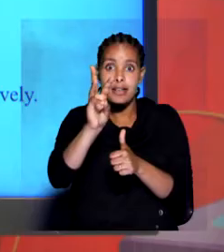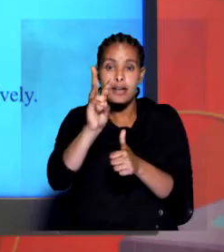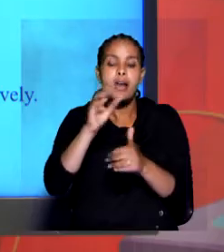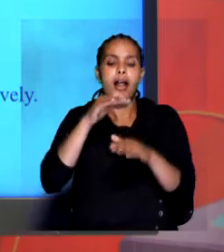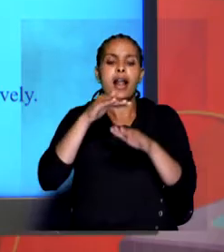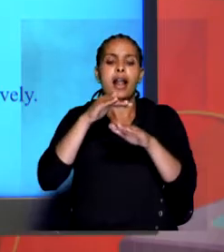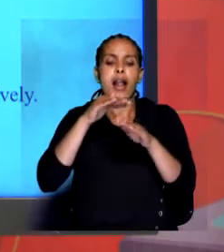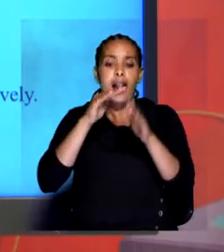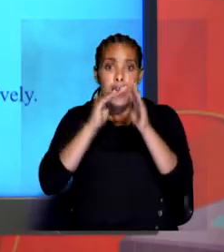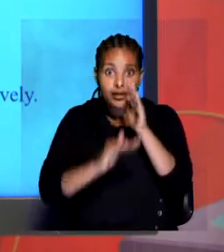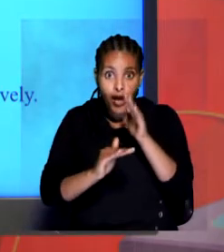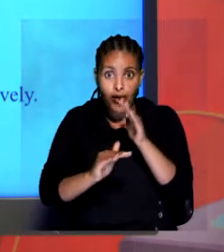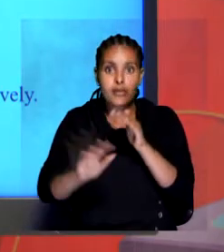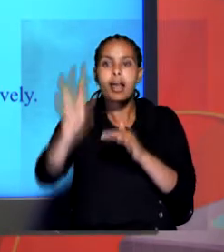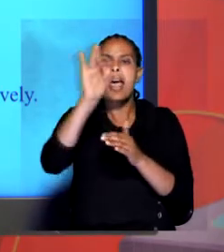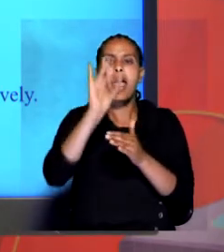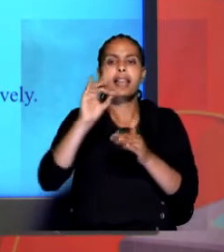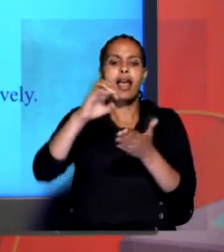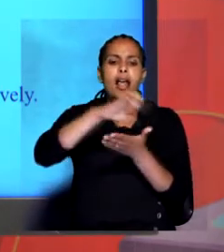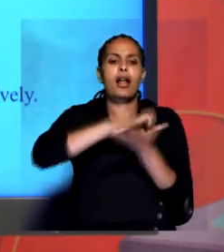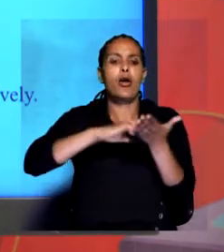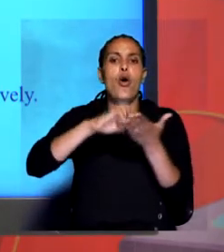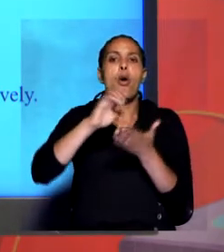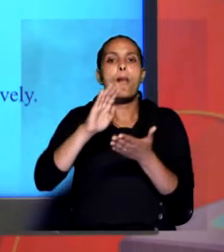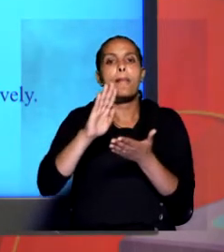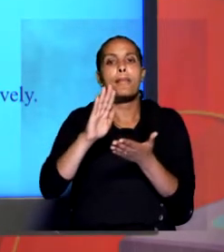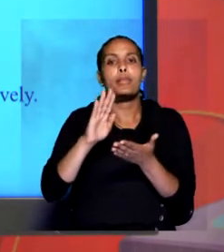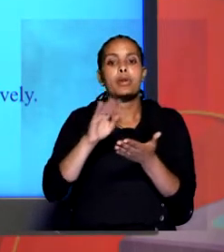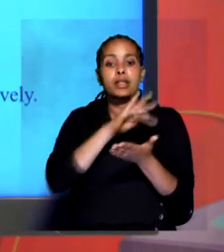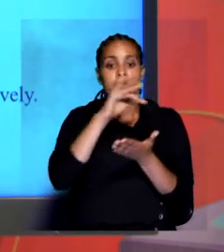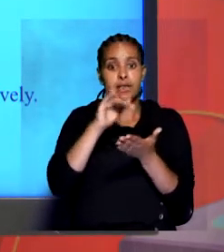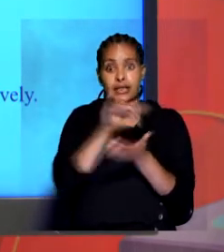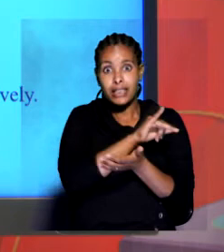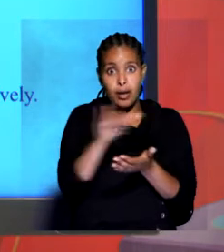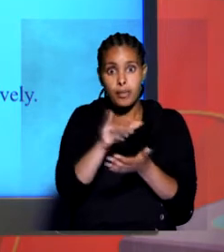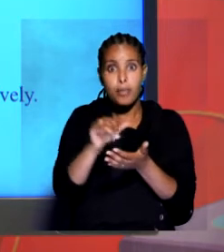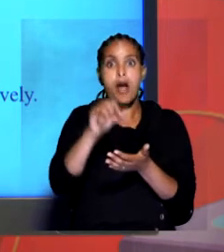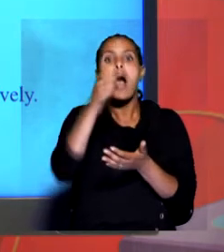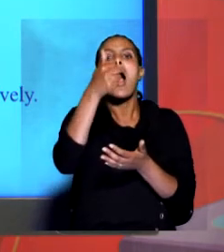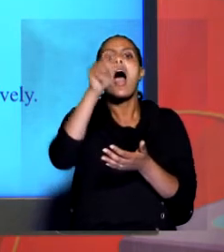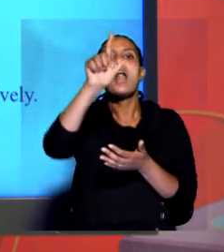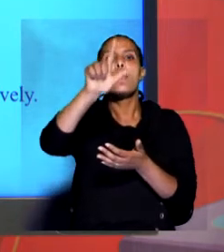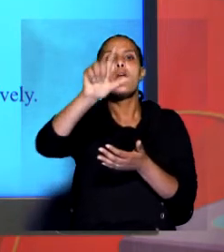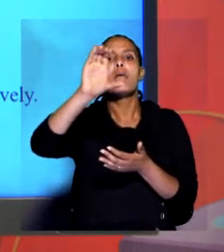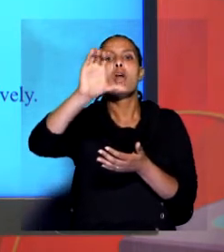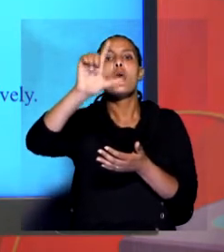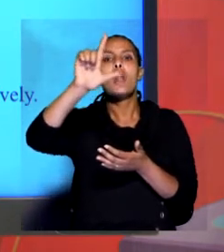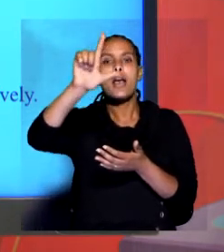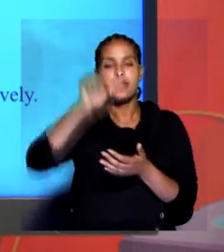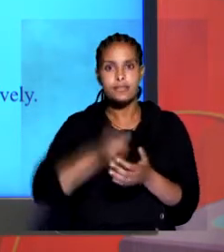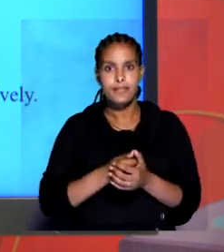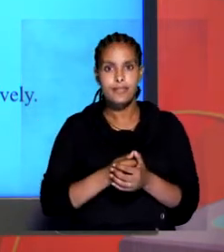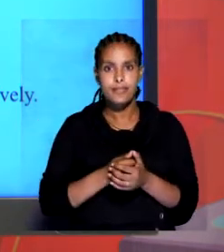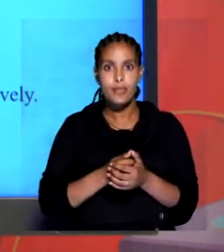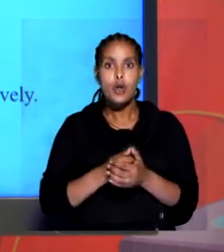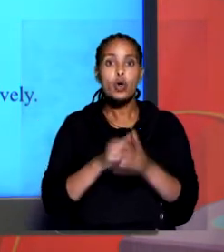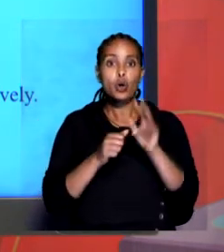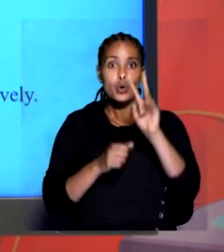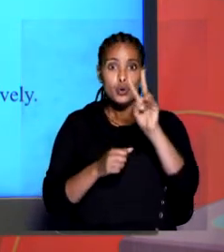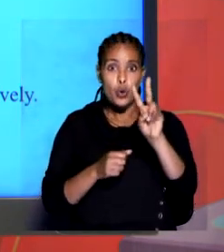8 electrons on the central atom, boron. The same is true for aluminium chloride.